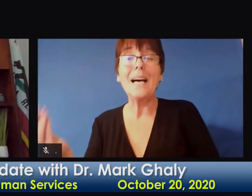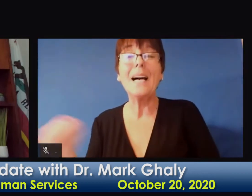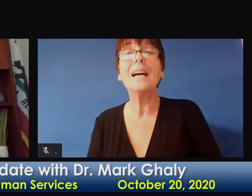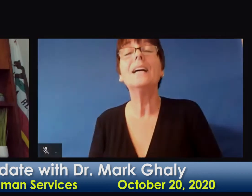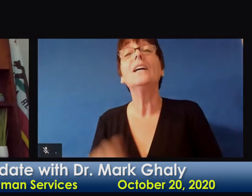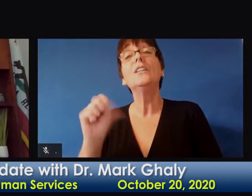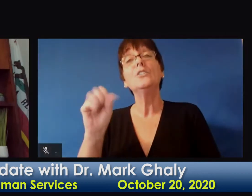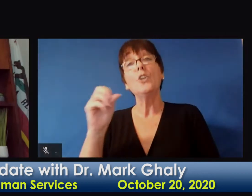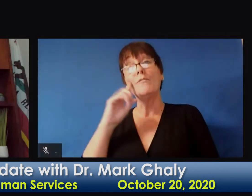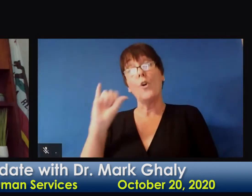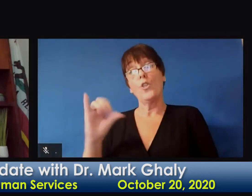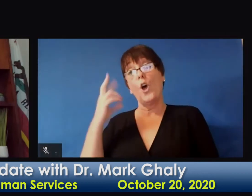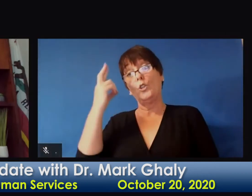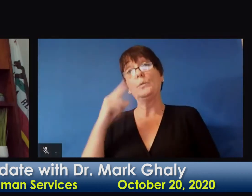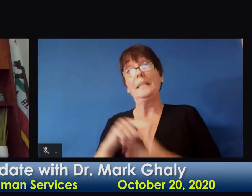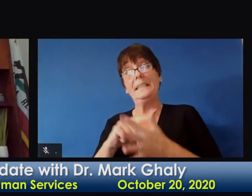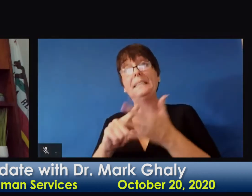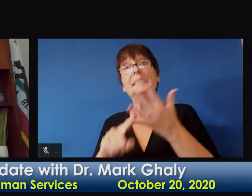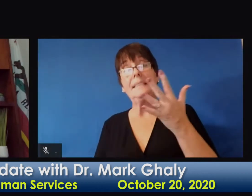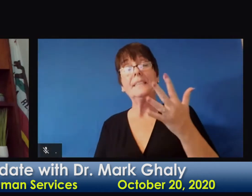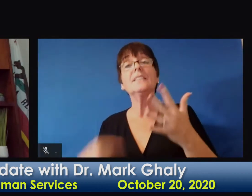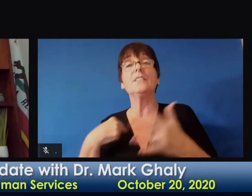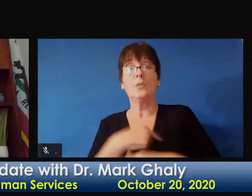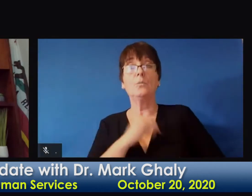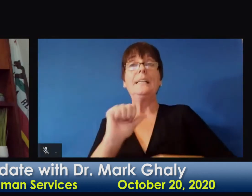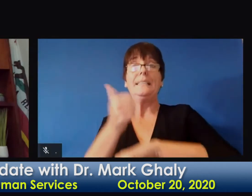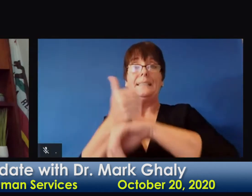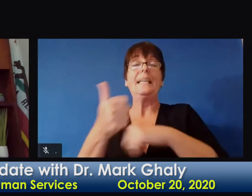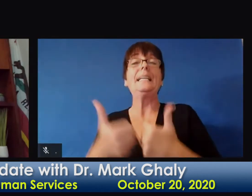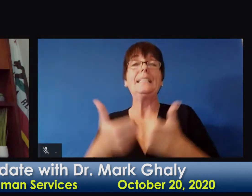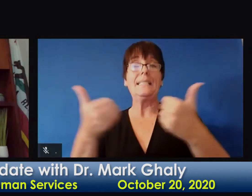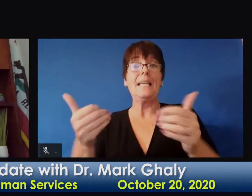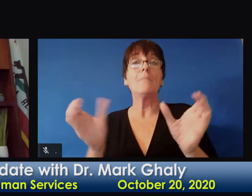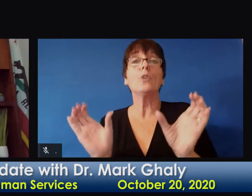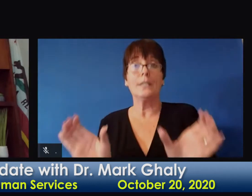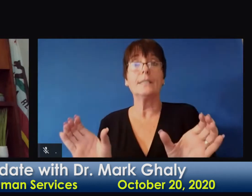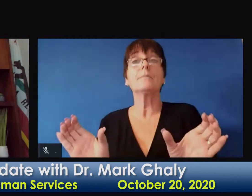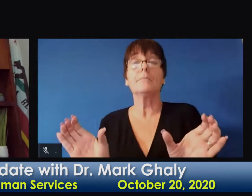for all of those reasons, we did set that difference. And